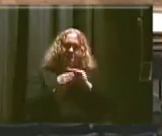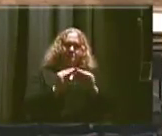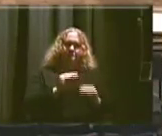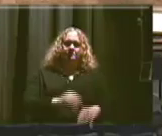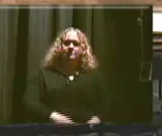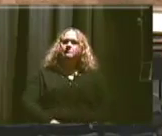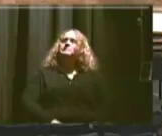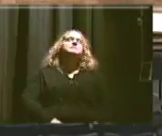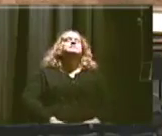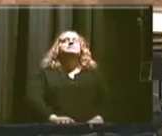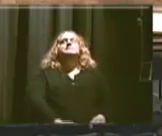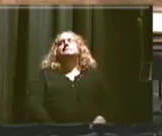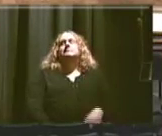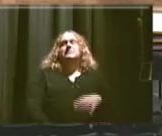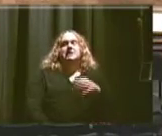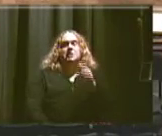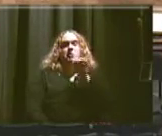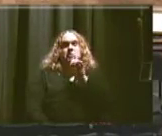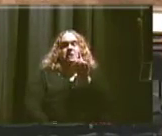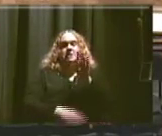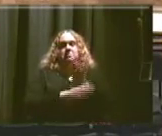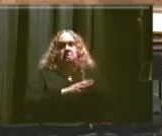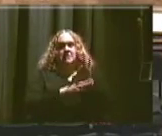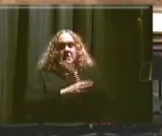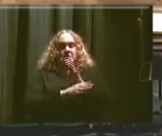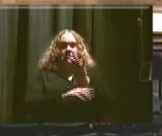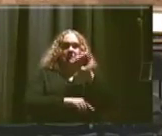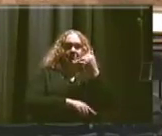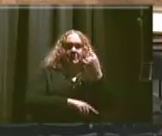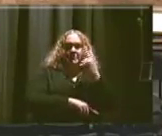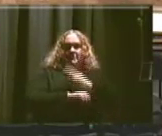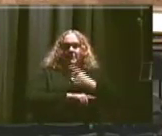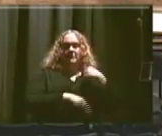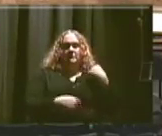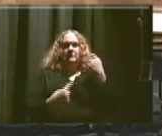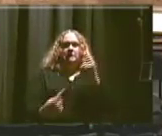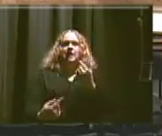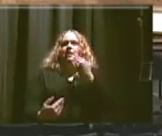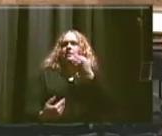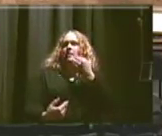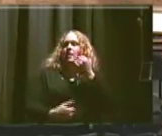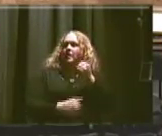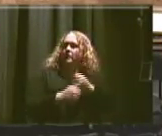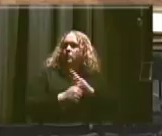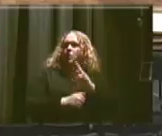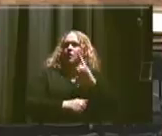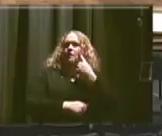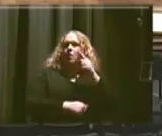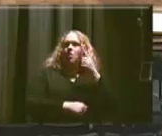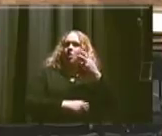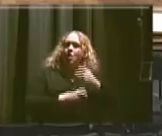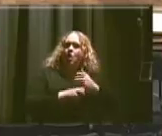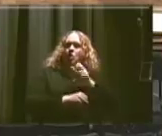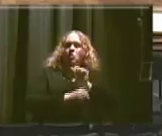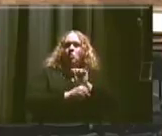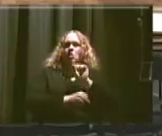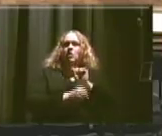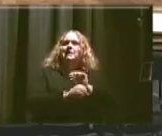busy 10 days or so. So thanks to everybody for all the hard work they put in to get the schools back